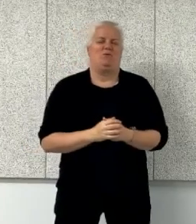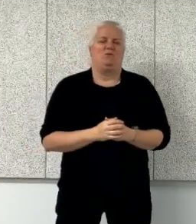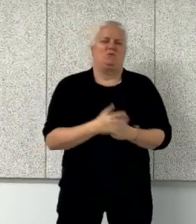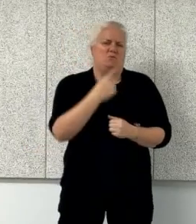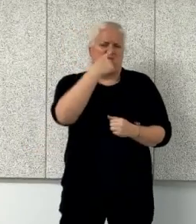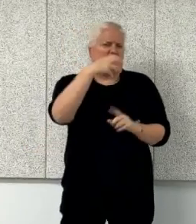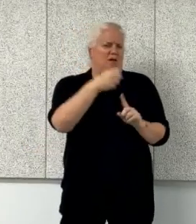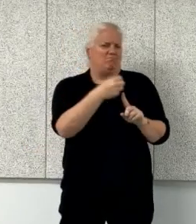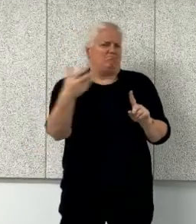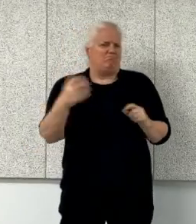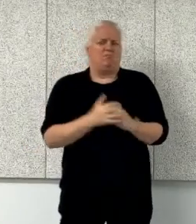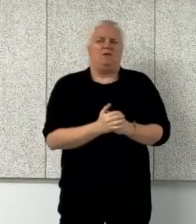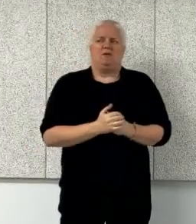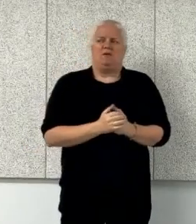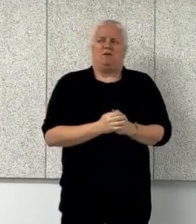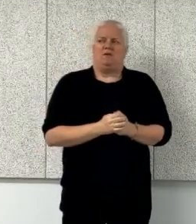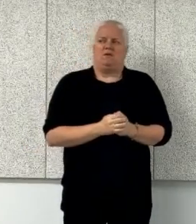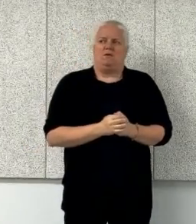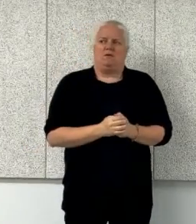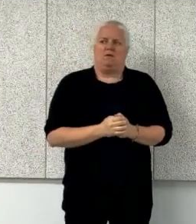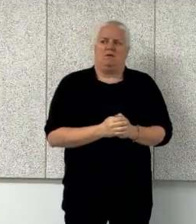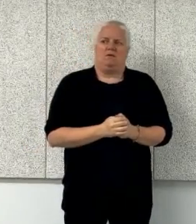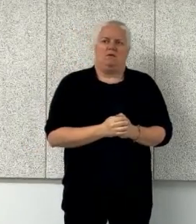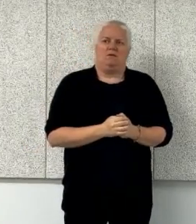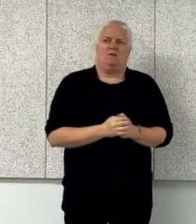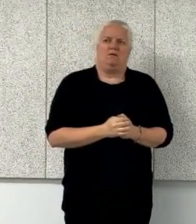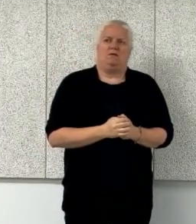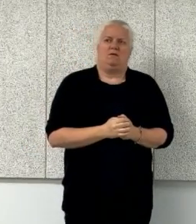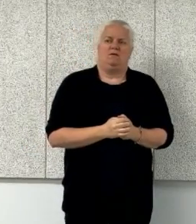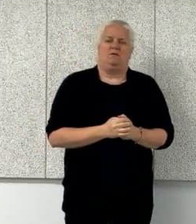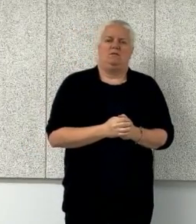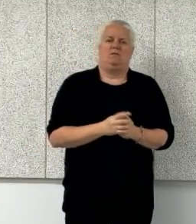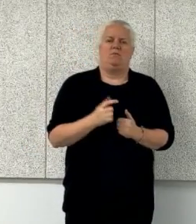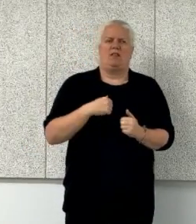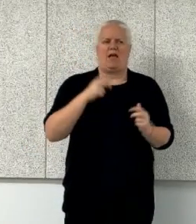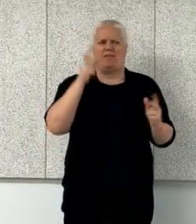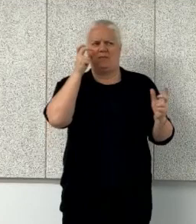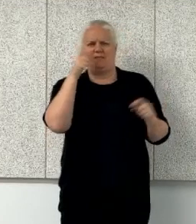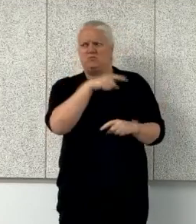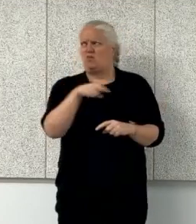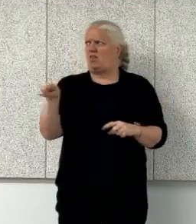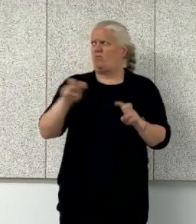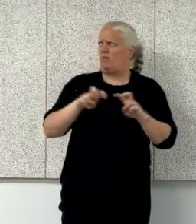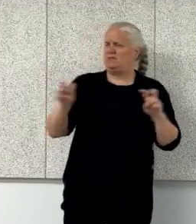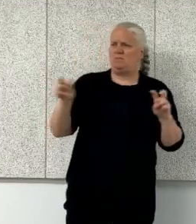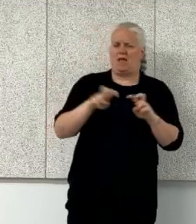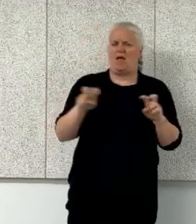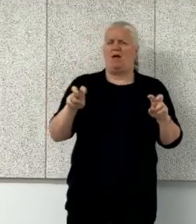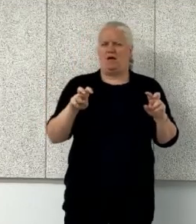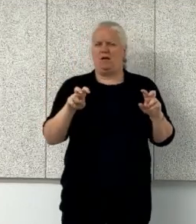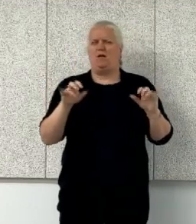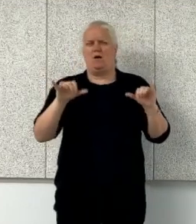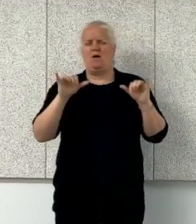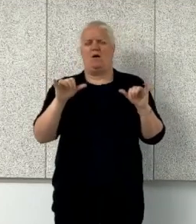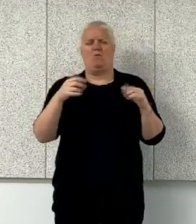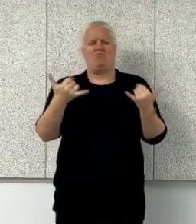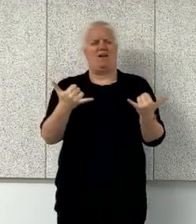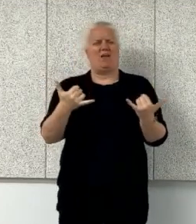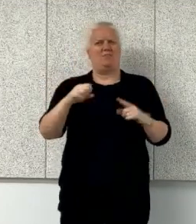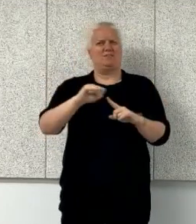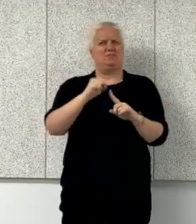And listening to everybody on the panel too, it's, you know, we're in a strange situation where I don't